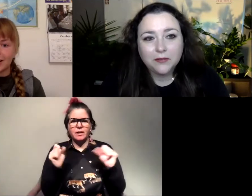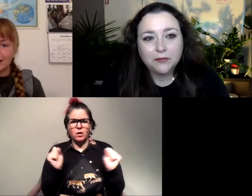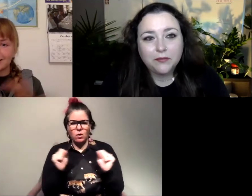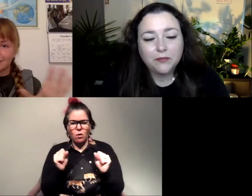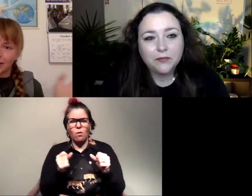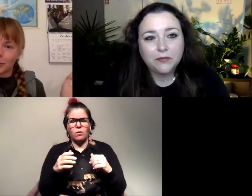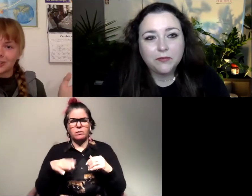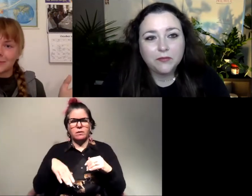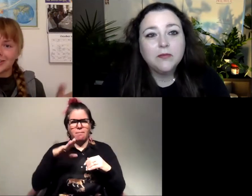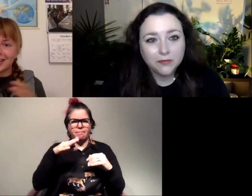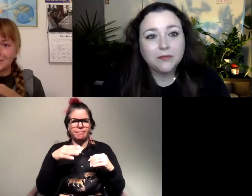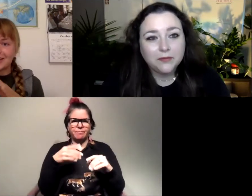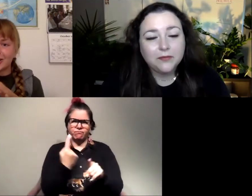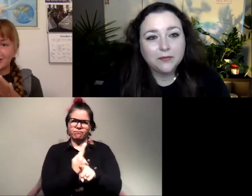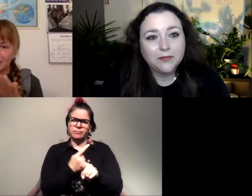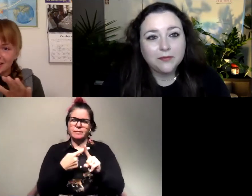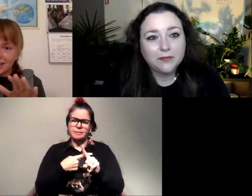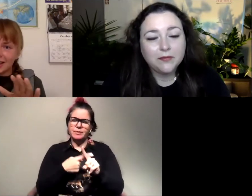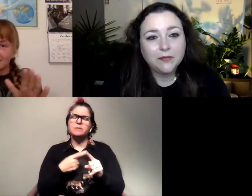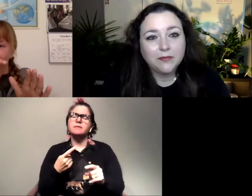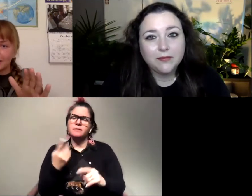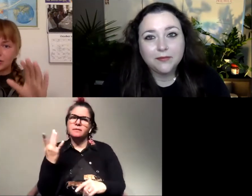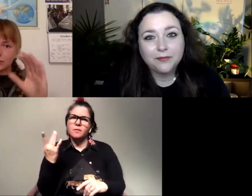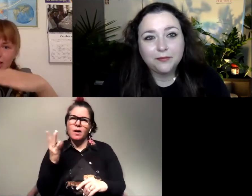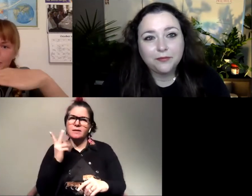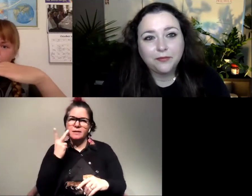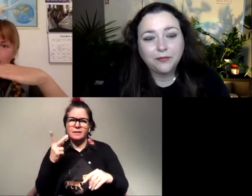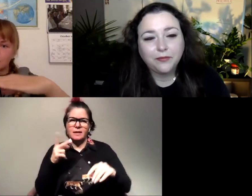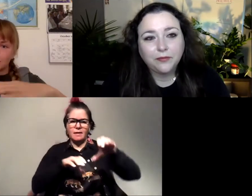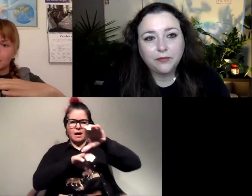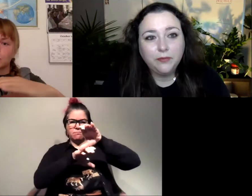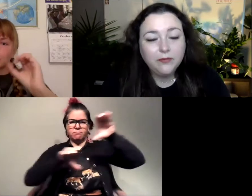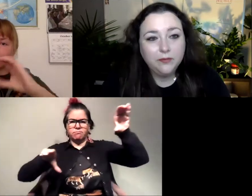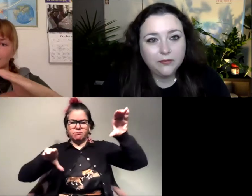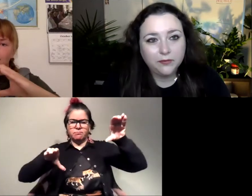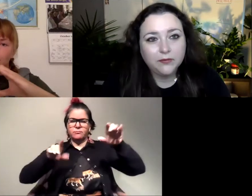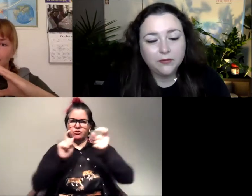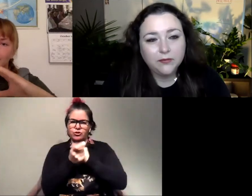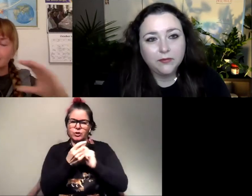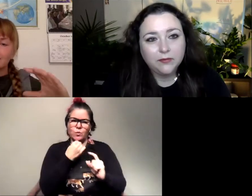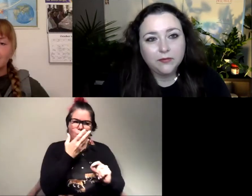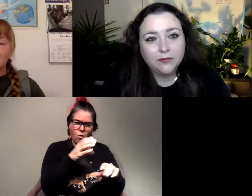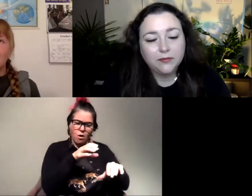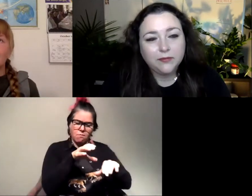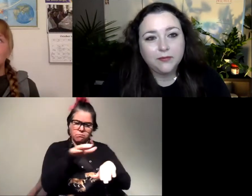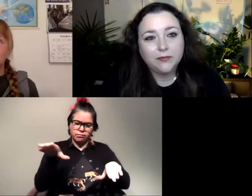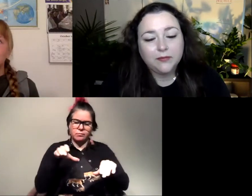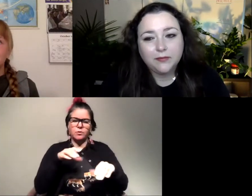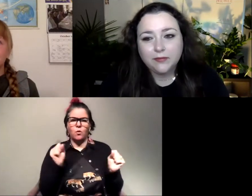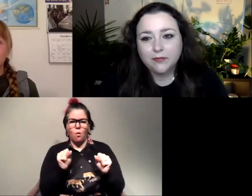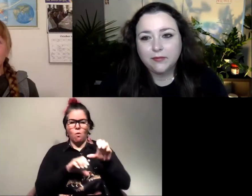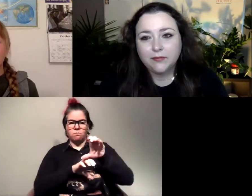your body is a normal temperature, that's because you're seeing that temperature change between the warm layer and the cold layer.